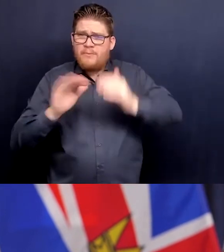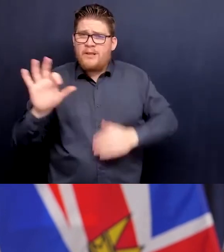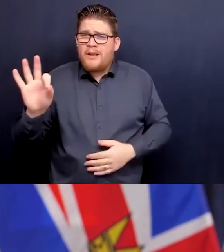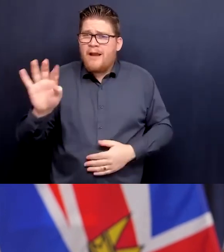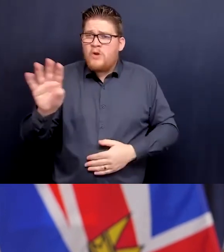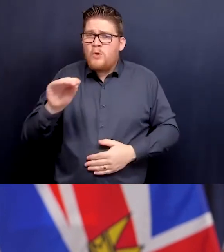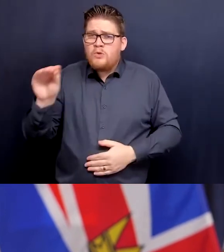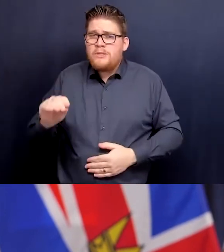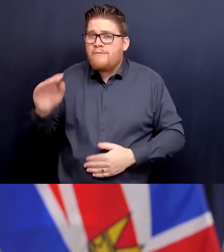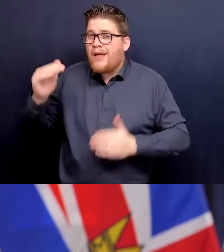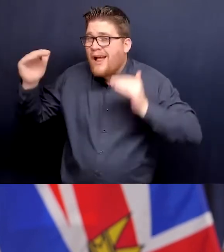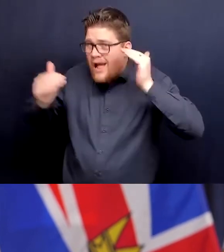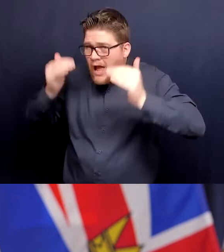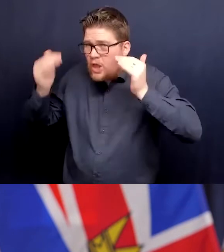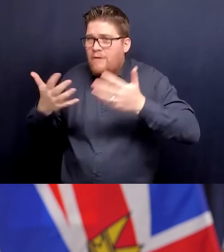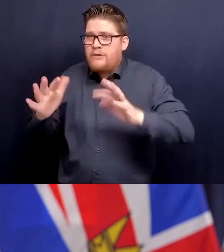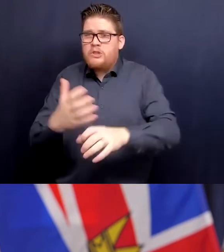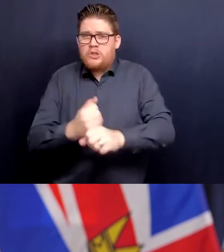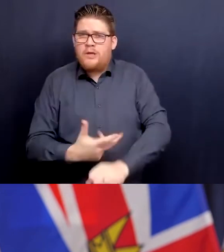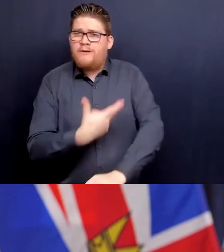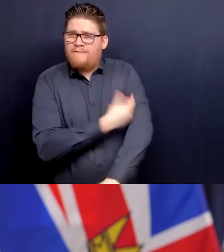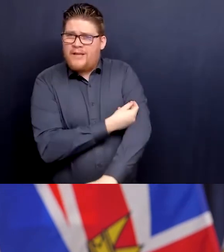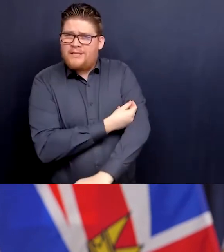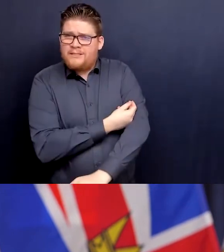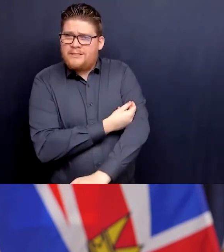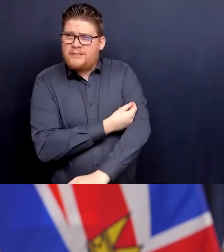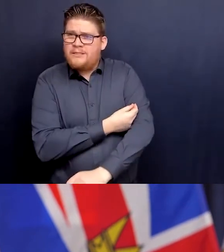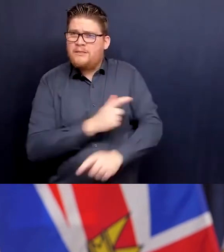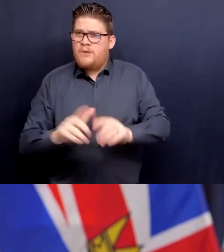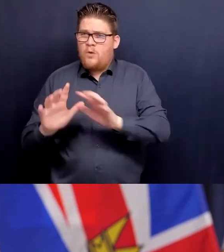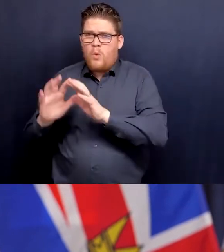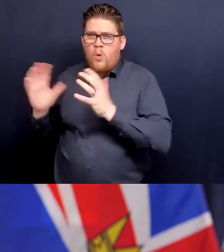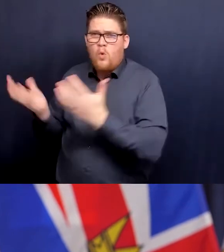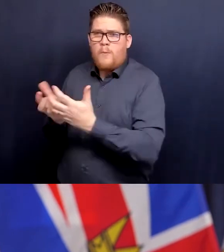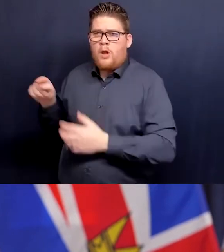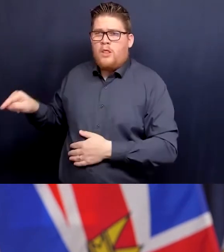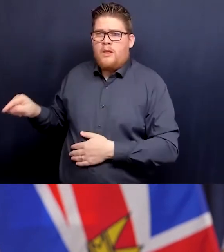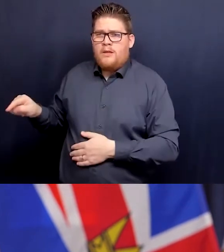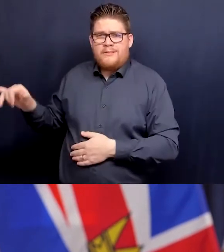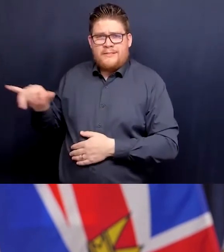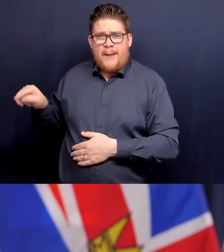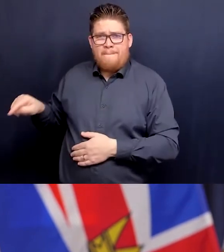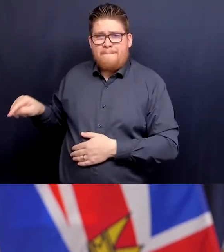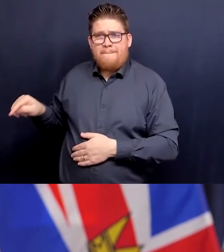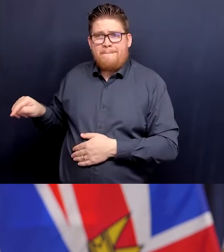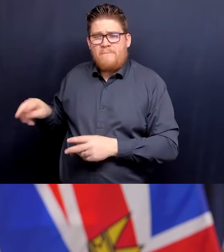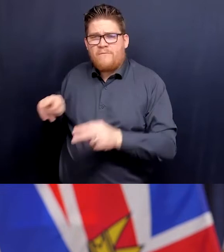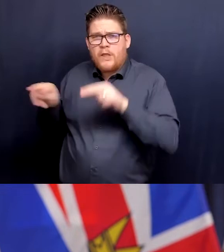impressive in BC. But we have to see that happen throughout the world, because that is part of the response too, in this